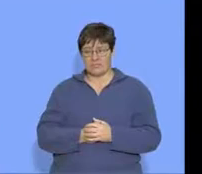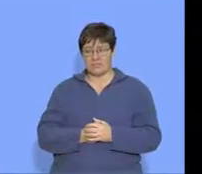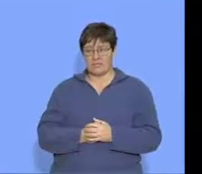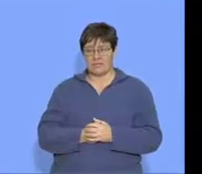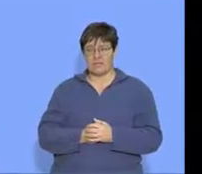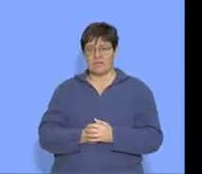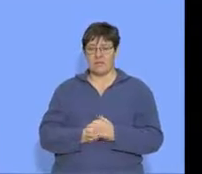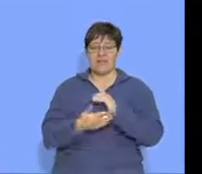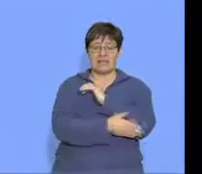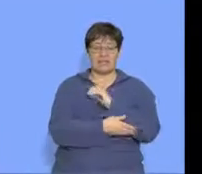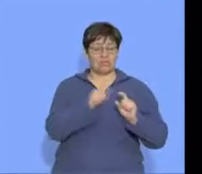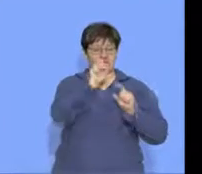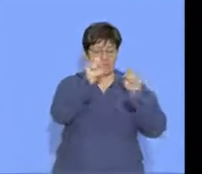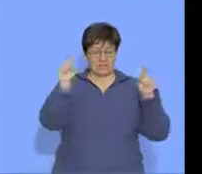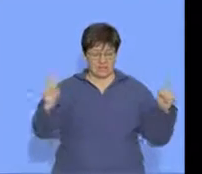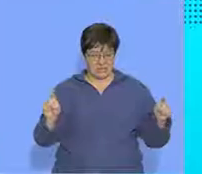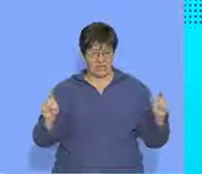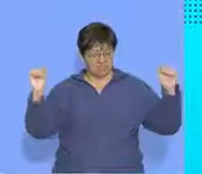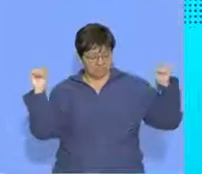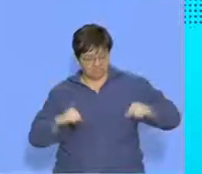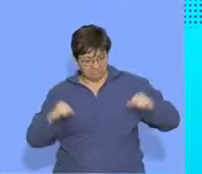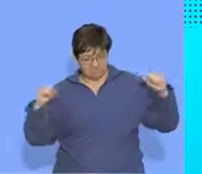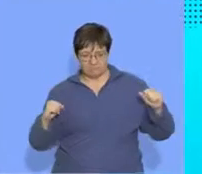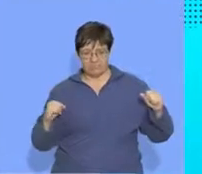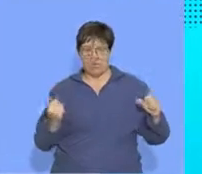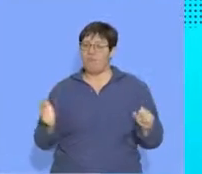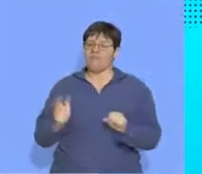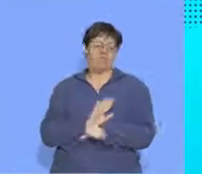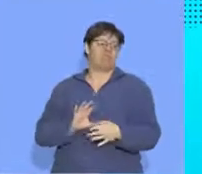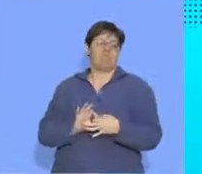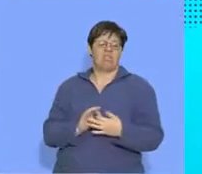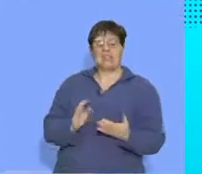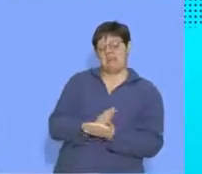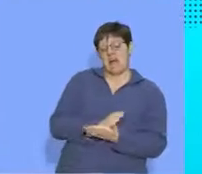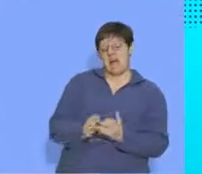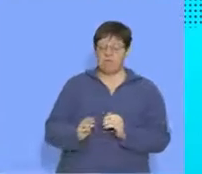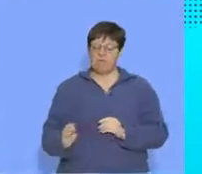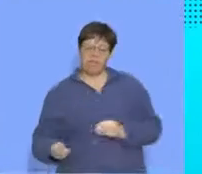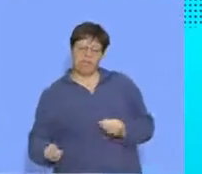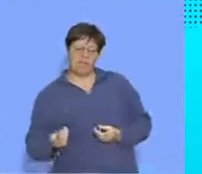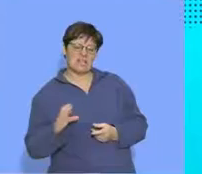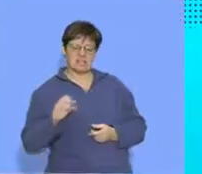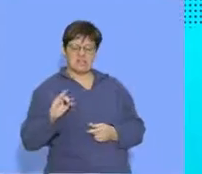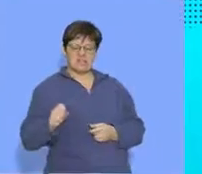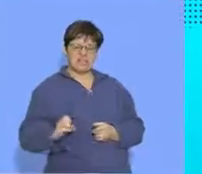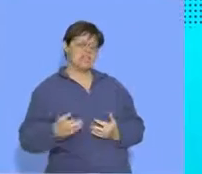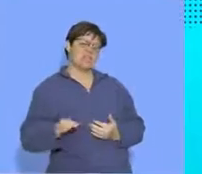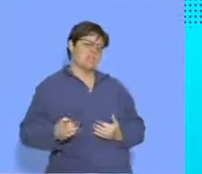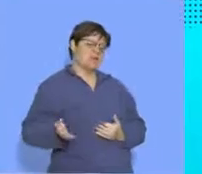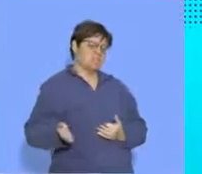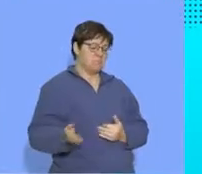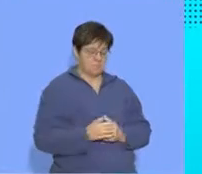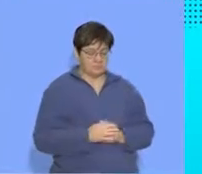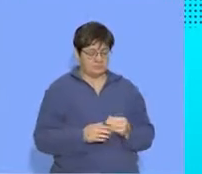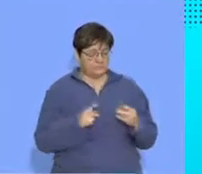countries that had undertaken to do that had not fully committed, so they were still producing significant amounts of ozone. Another reason was that